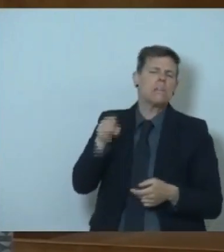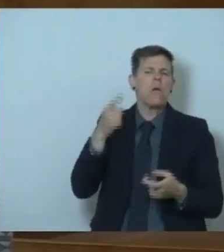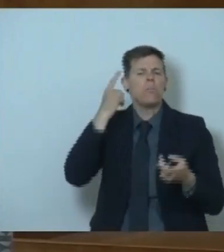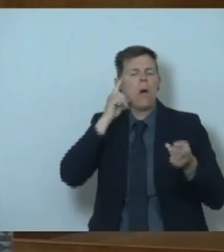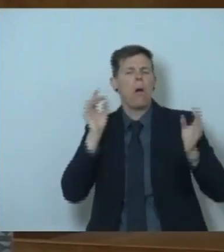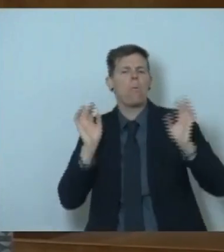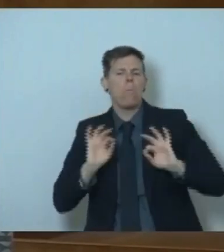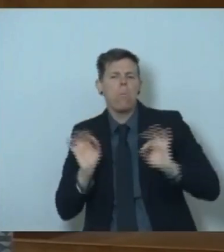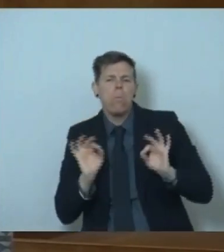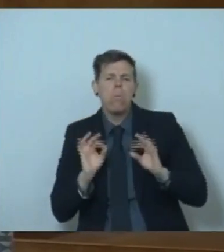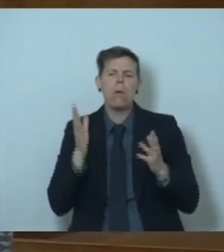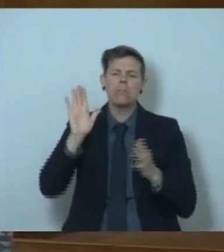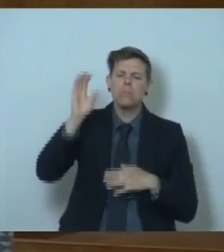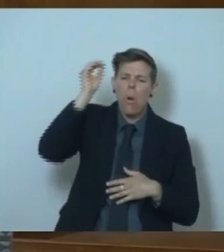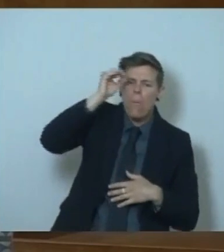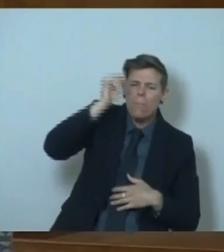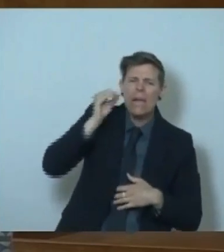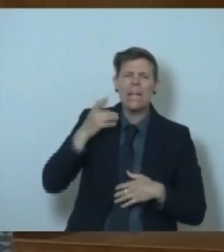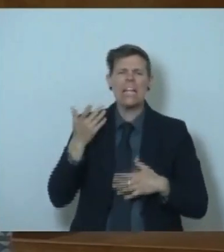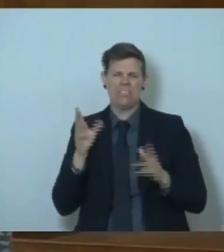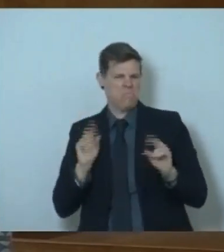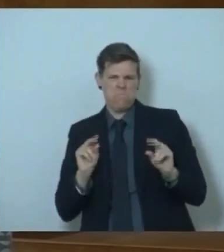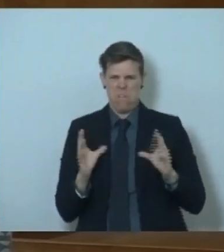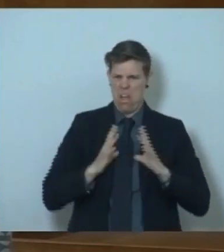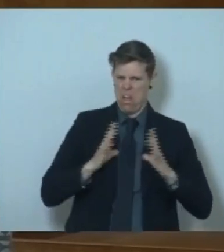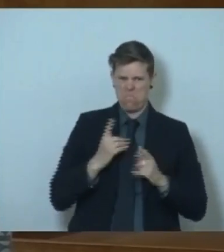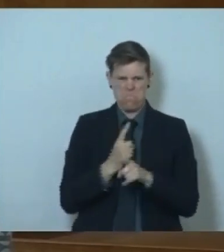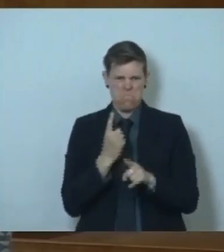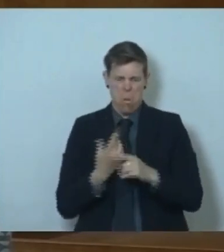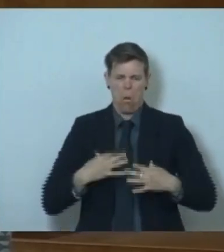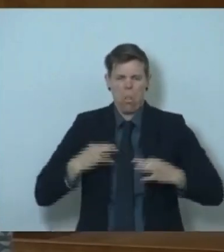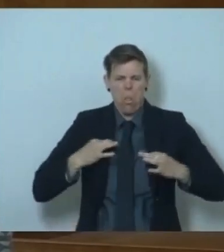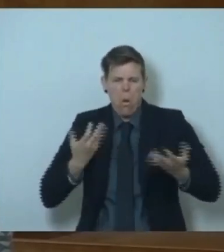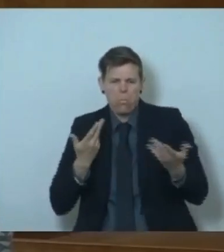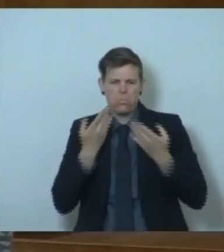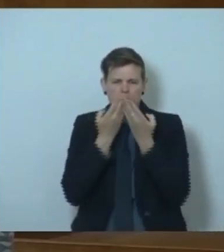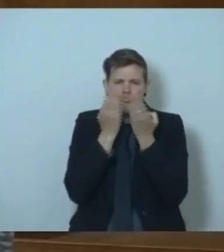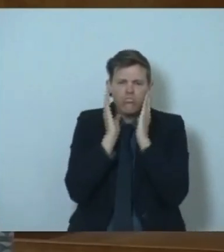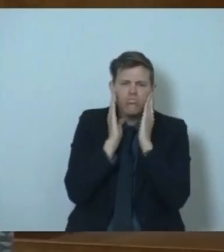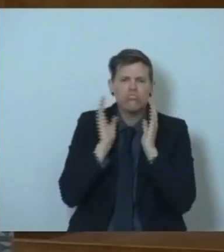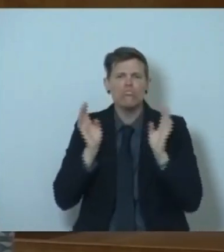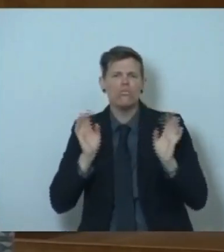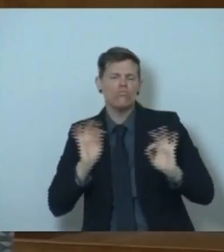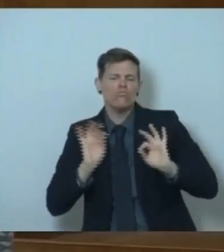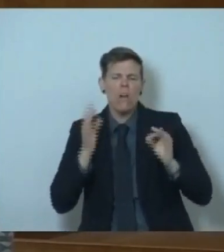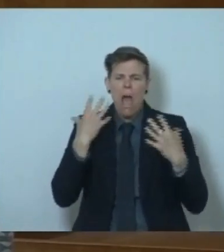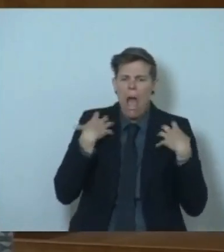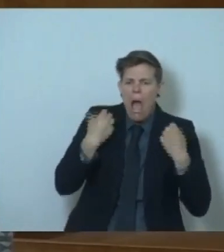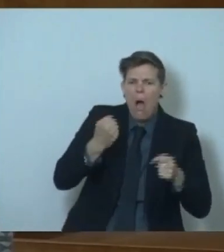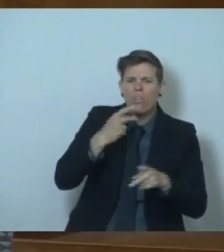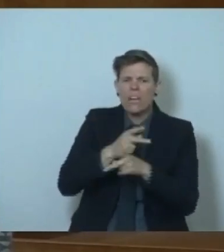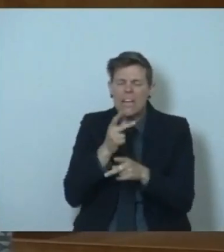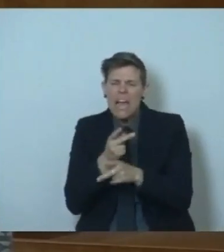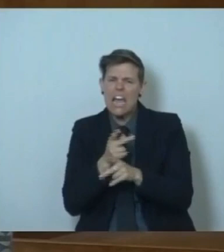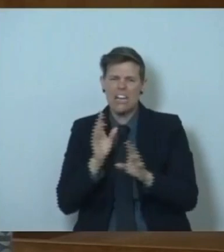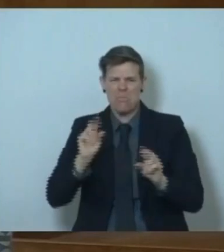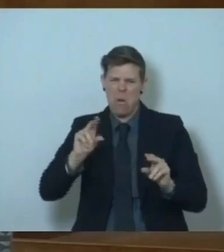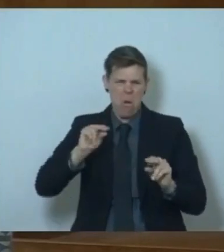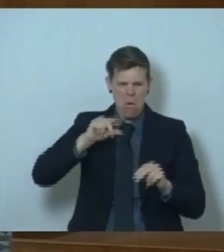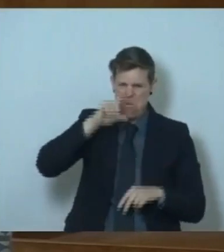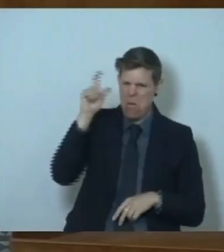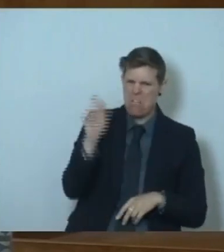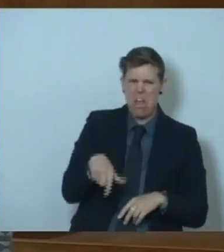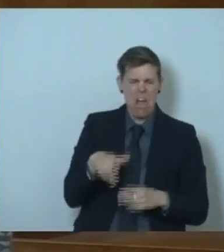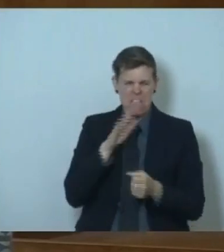infectious patients. And as we know, that's not the kind of mask we use to protect healthcare workers, and they did get infected. But 4 weeks ago, some